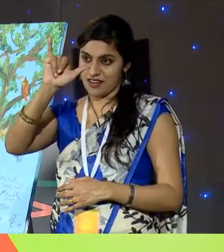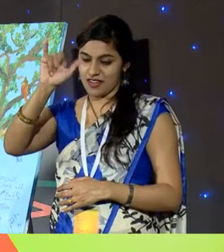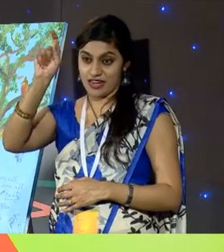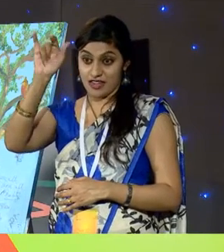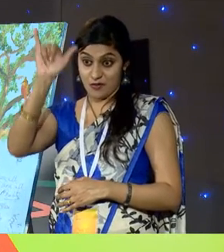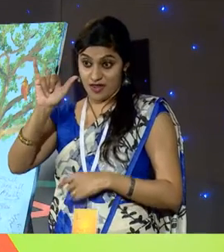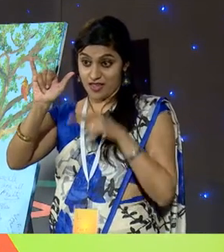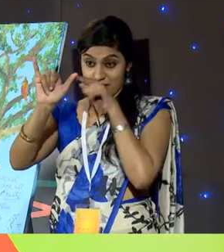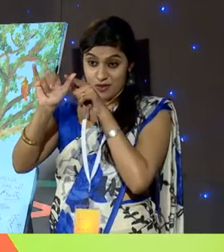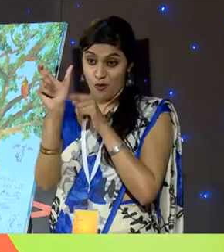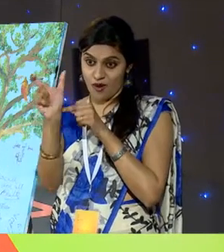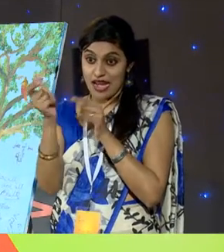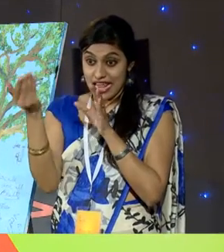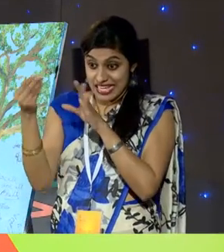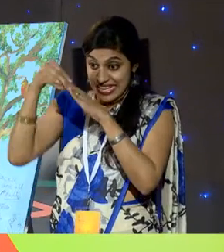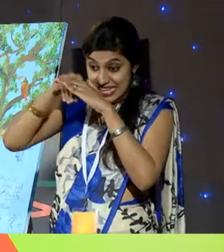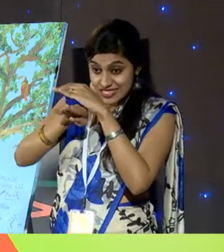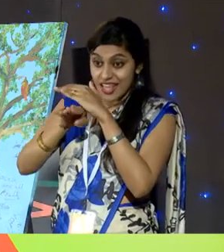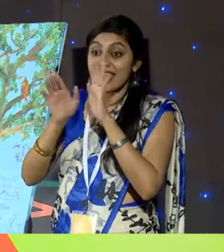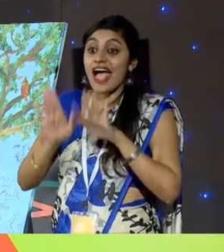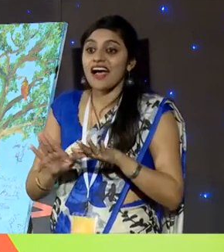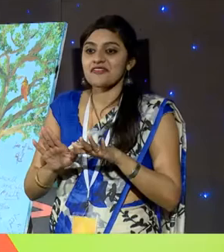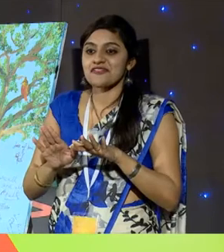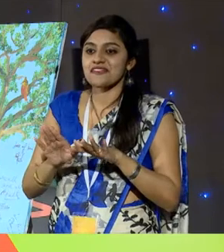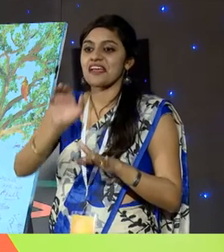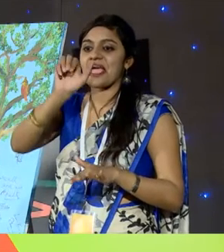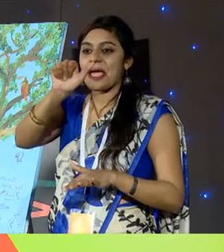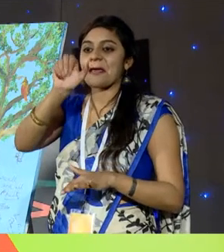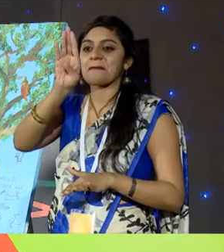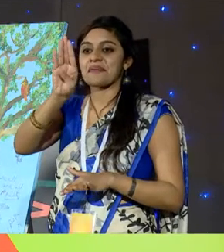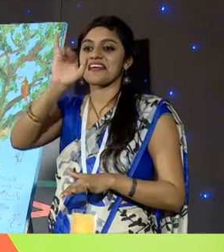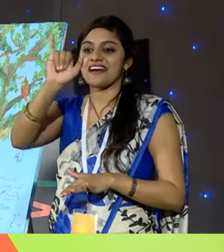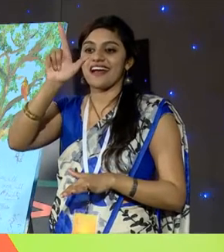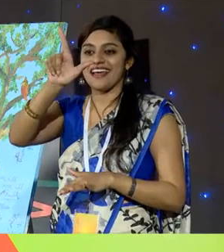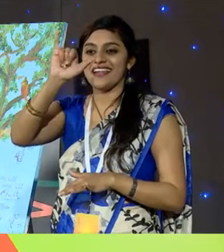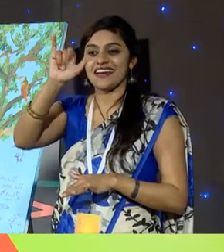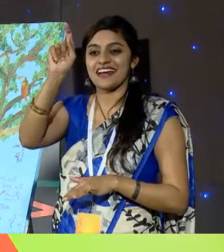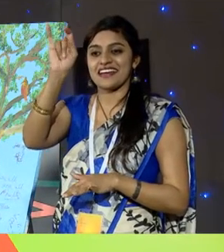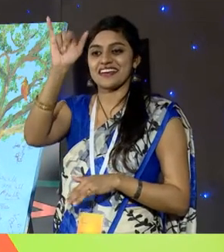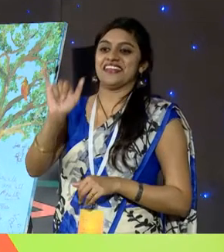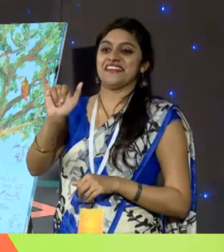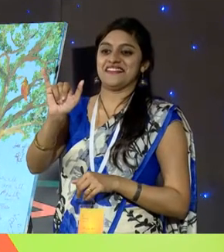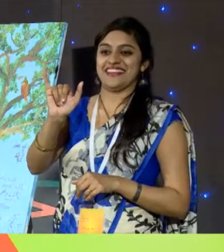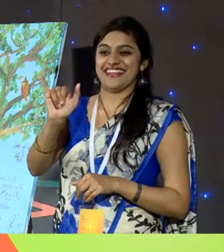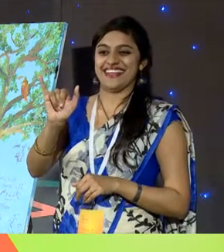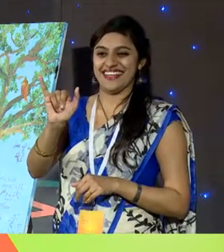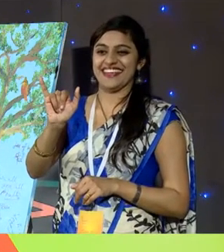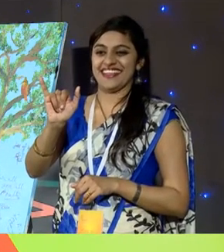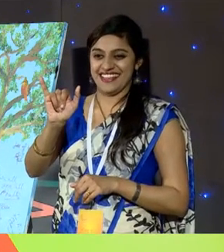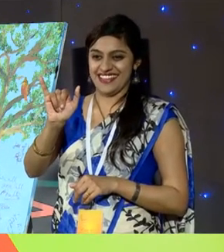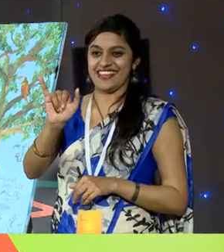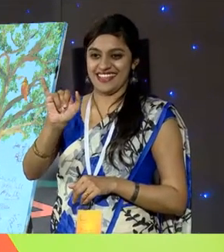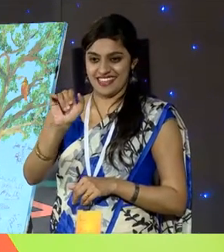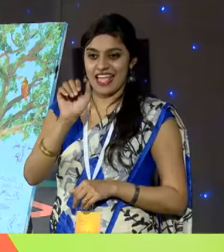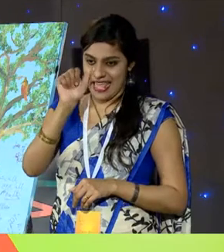So, you cannot remove ability from disability. So, what does it suggest? It only suggests to us